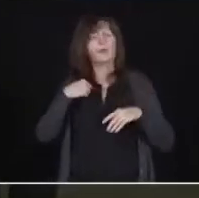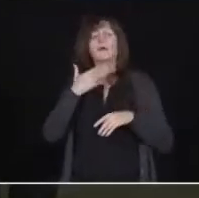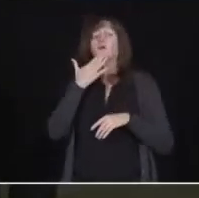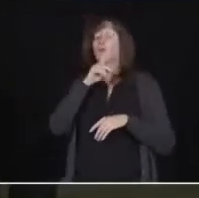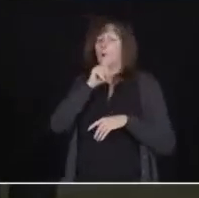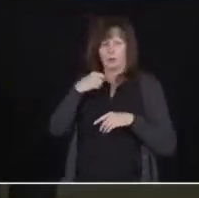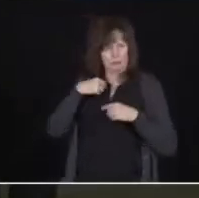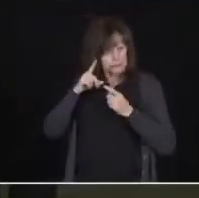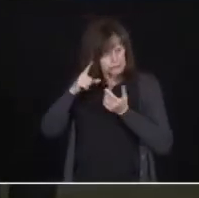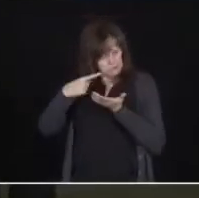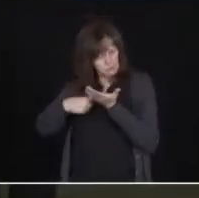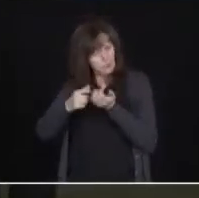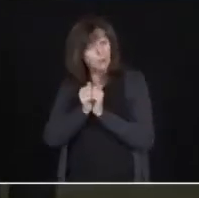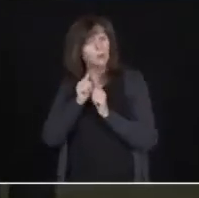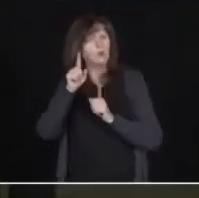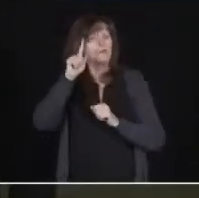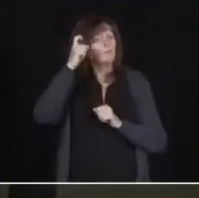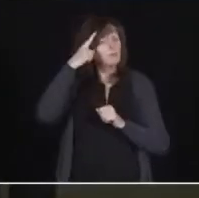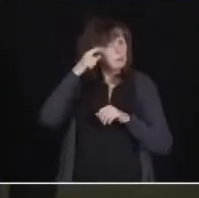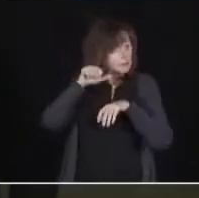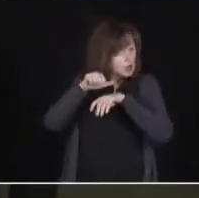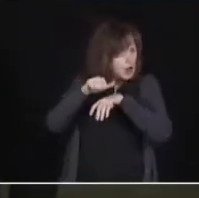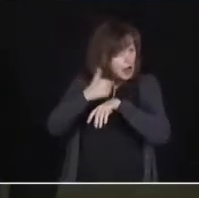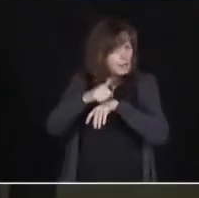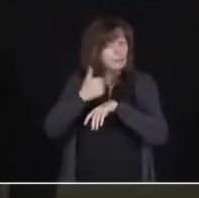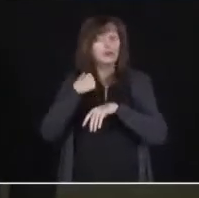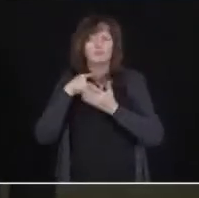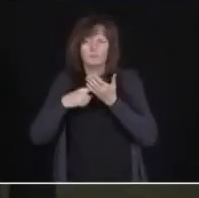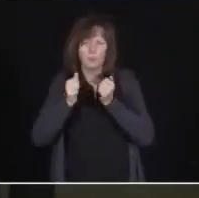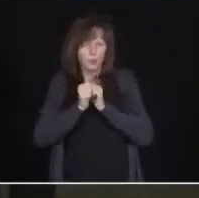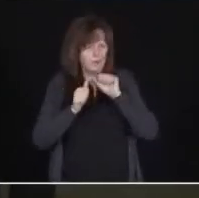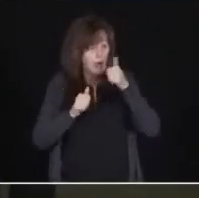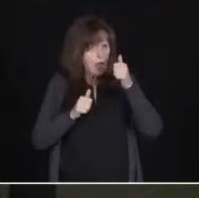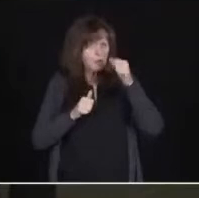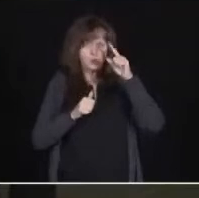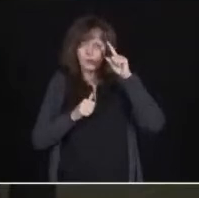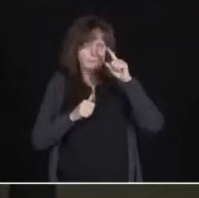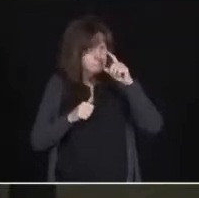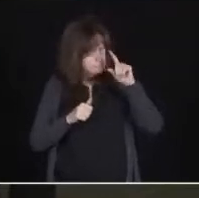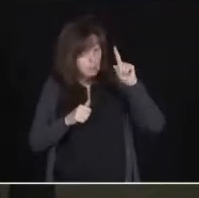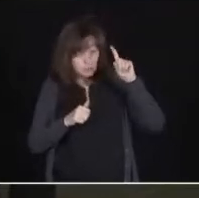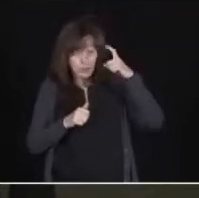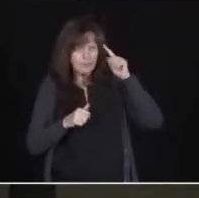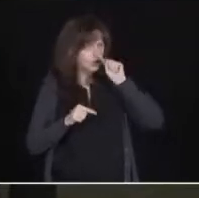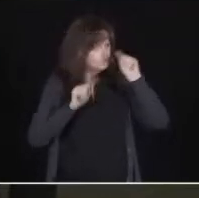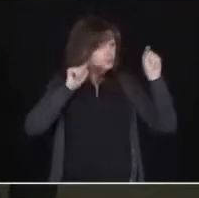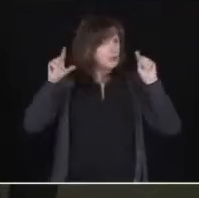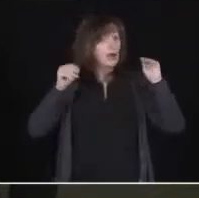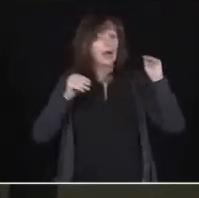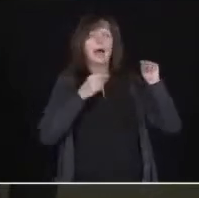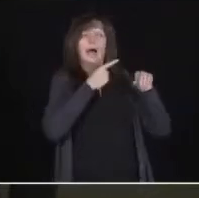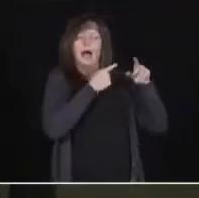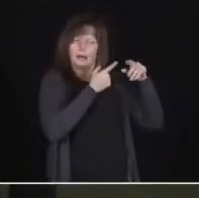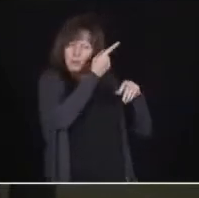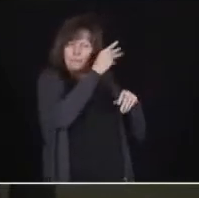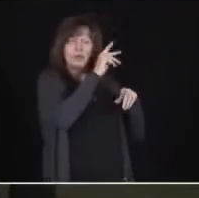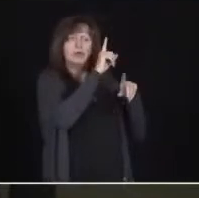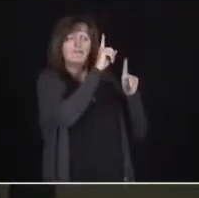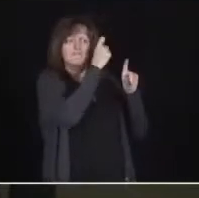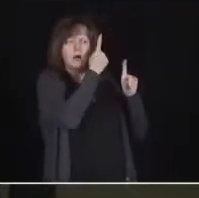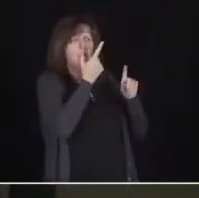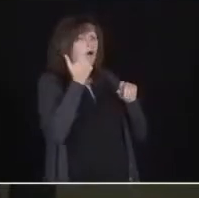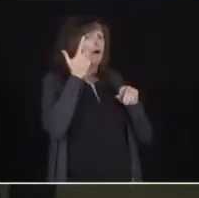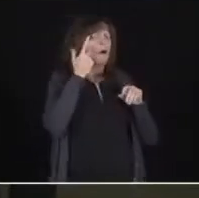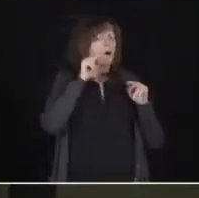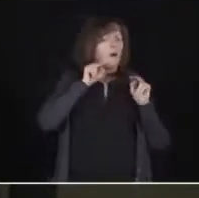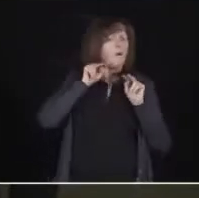had the conversation with the other premiers and the Prime Minister. We're keeping a really sharp eye on what's going to happen out in Calgary on this pilot project,